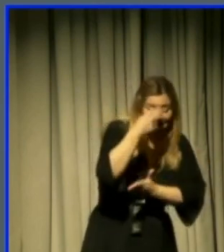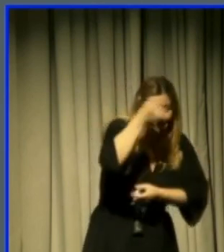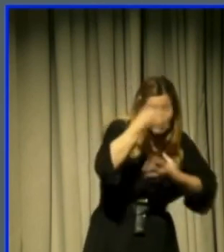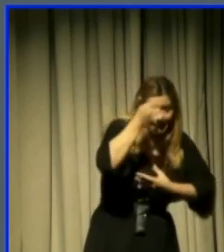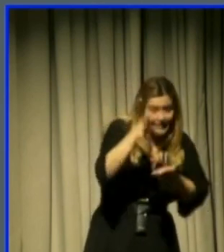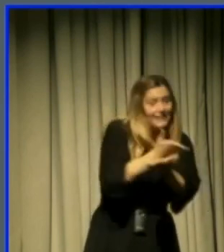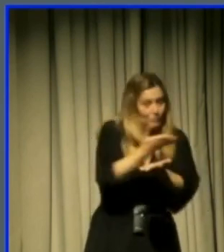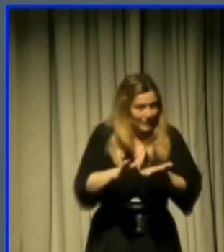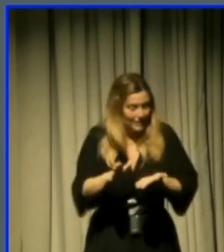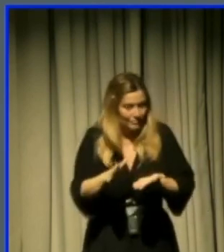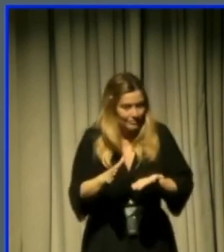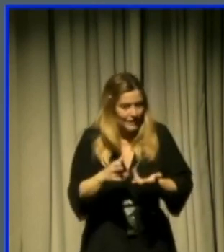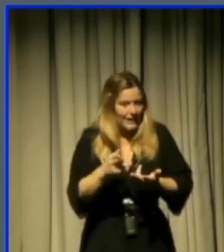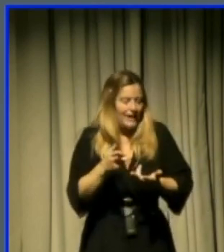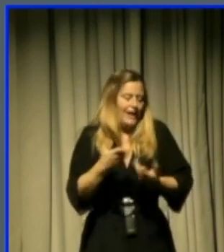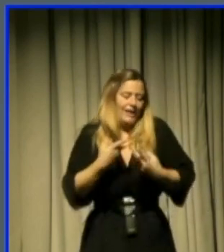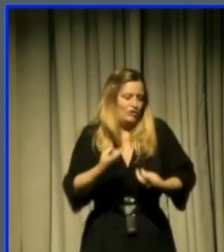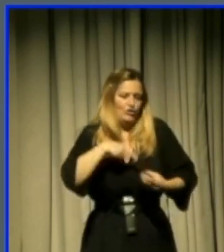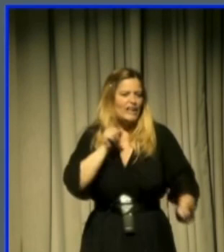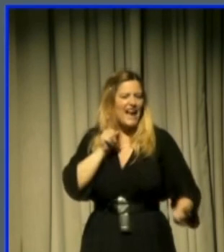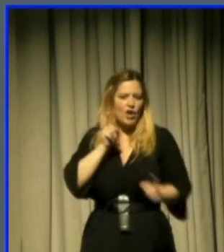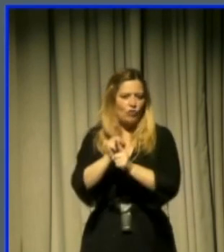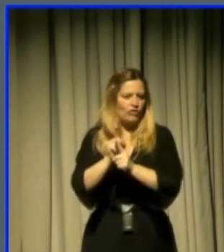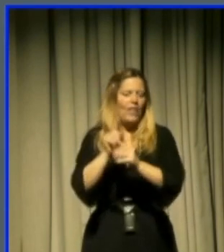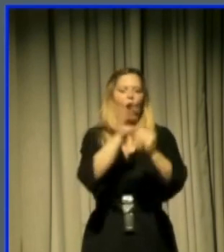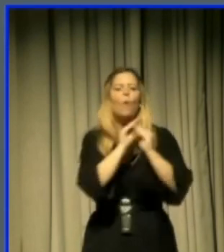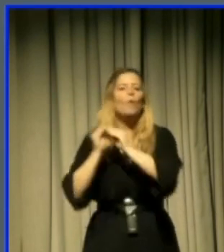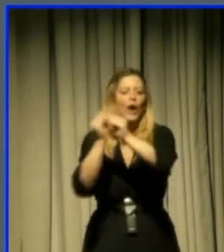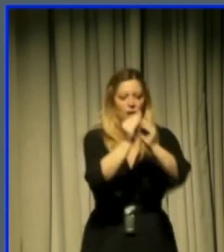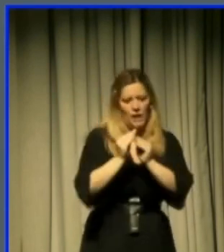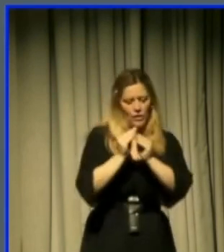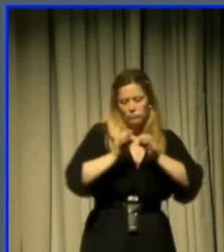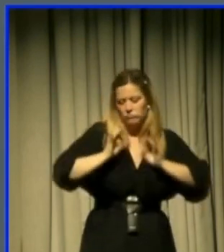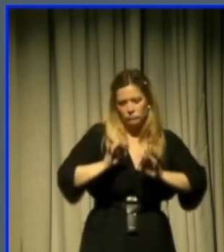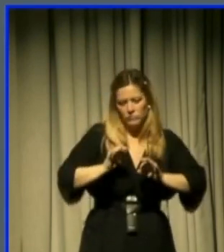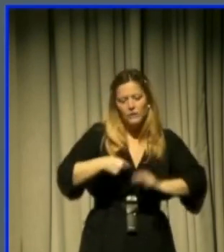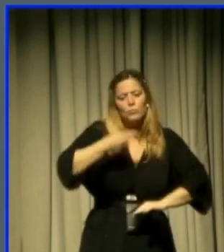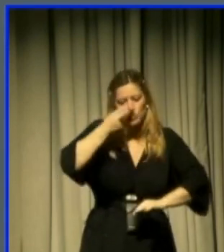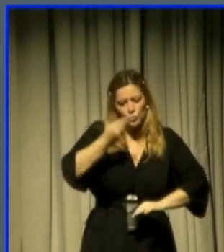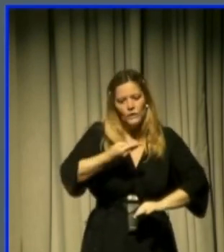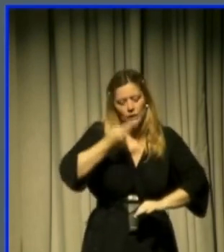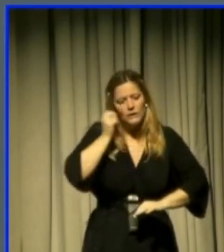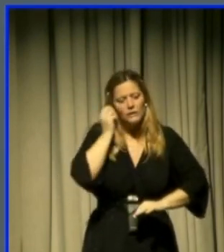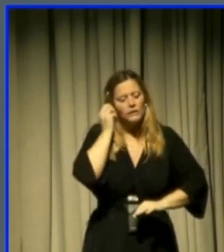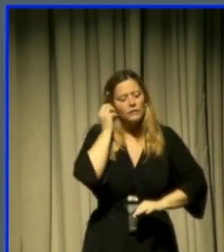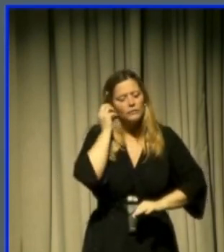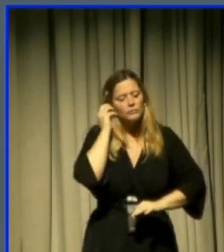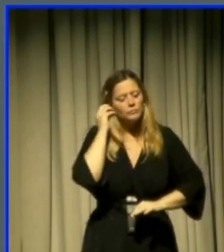homogenization. And by the way, this is super interesting that and this is why also I felt urgent this kind